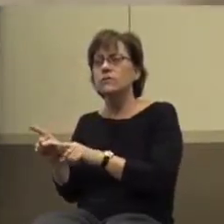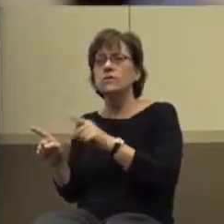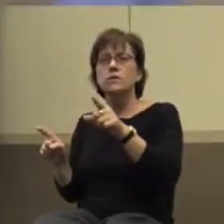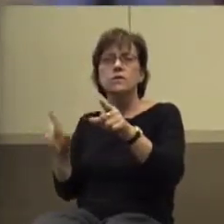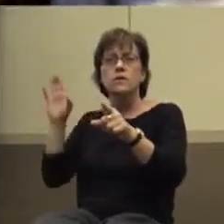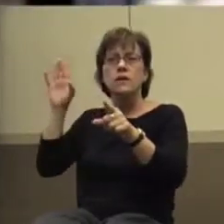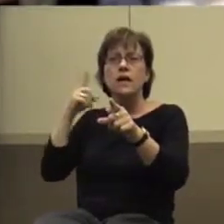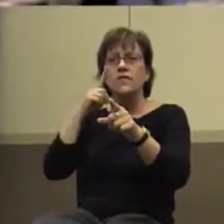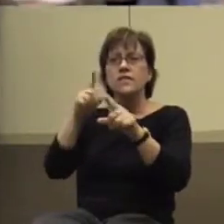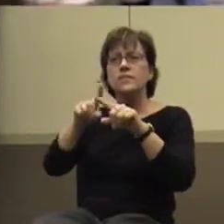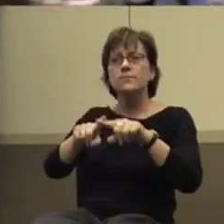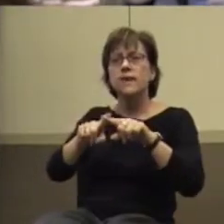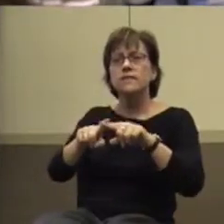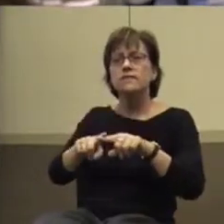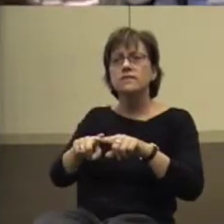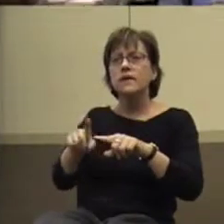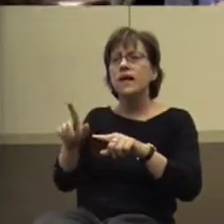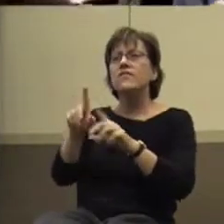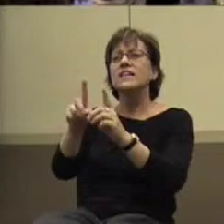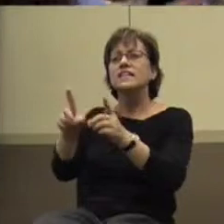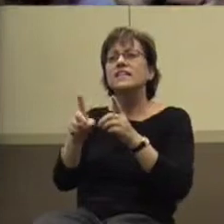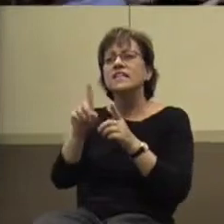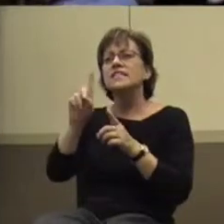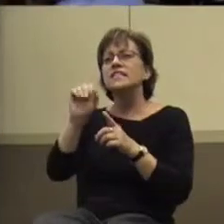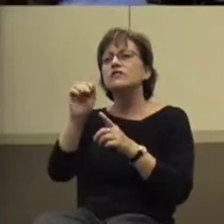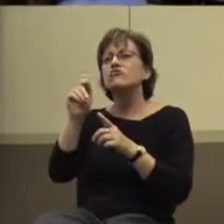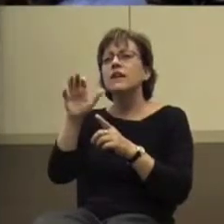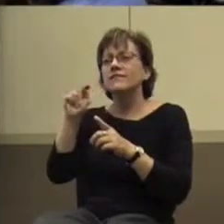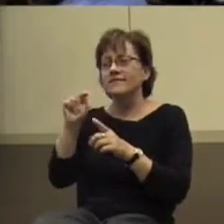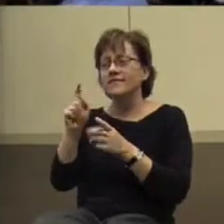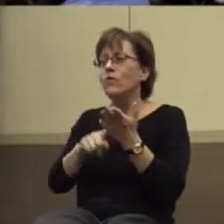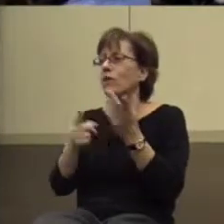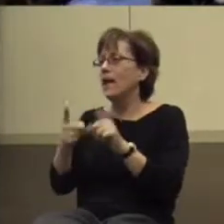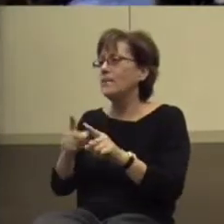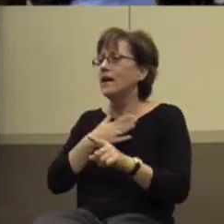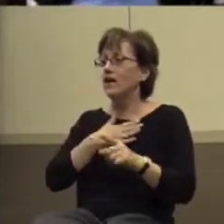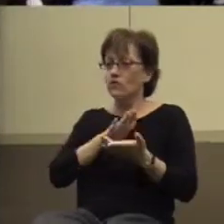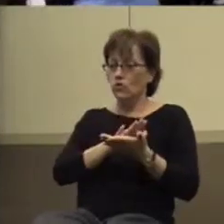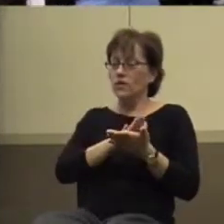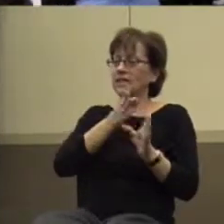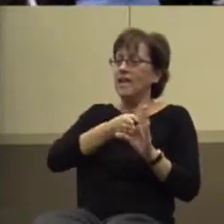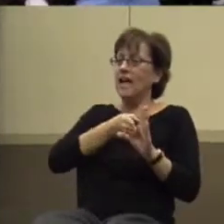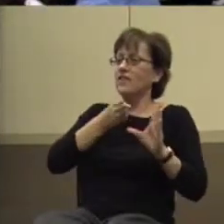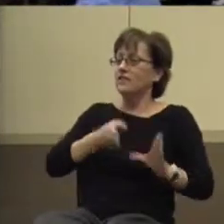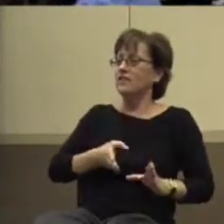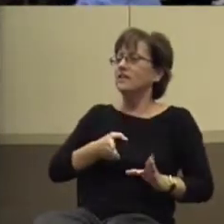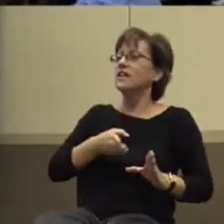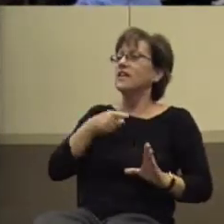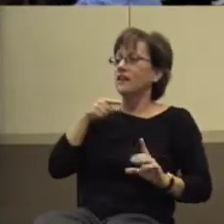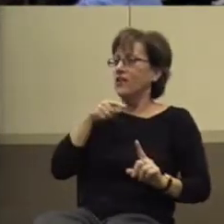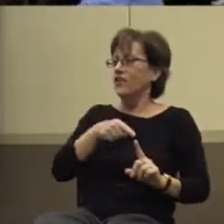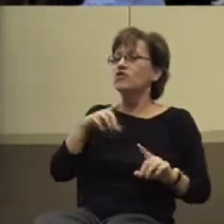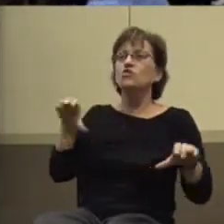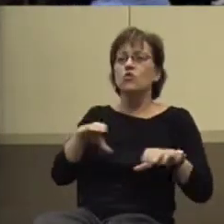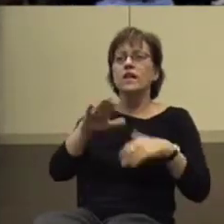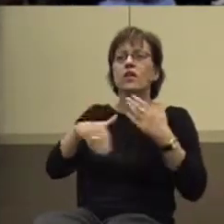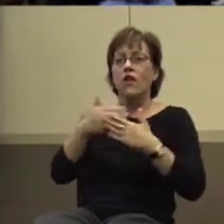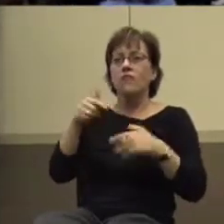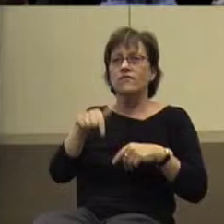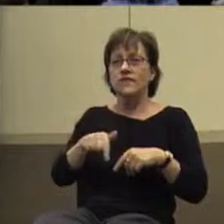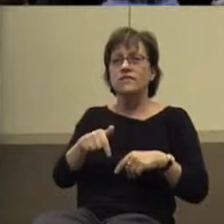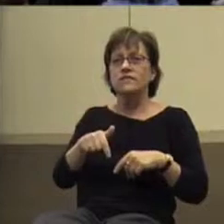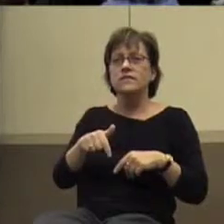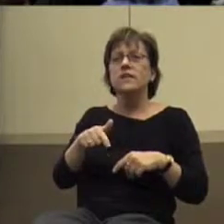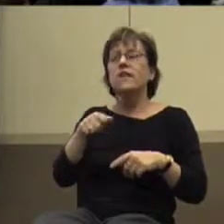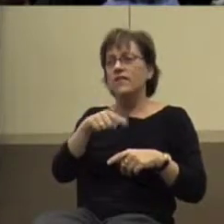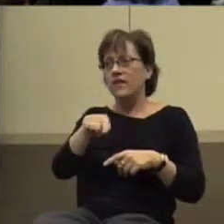is our school psychologists are the ones that are doing all this. They get some supplies from the departments, they don't give it to the social